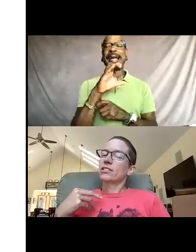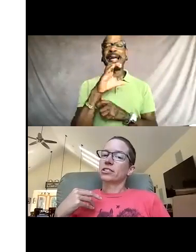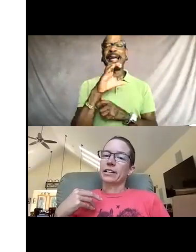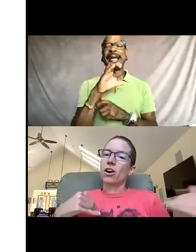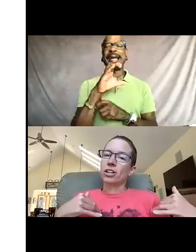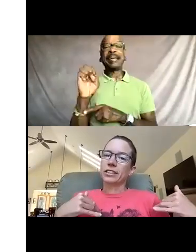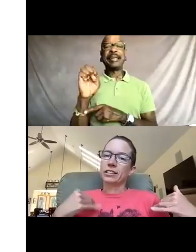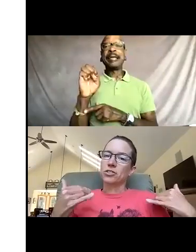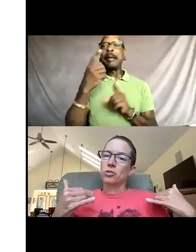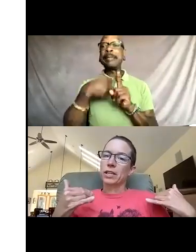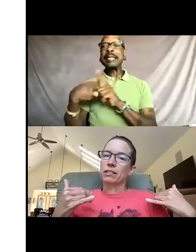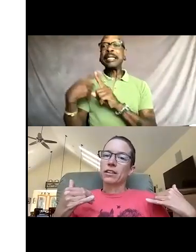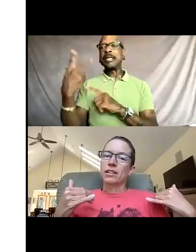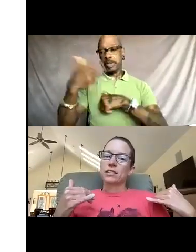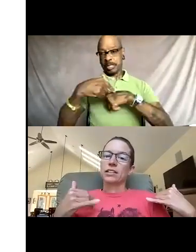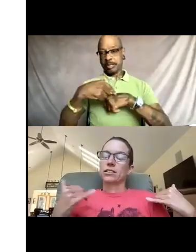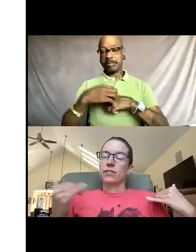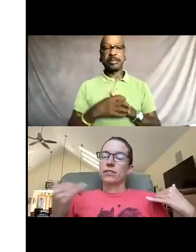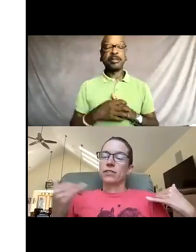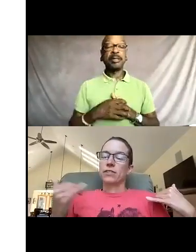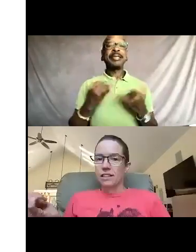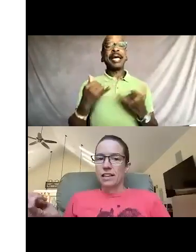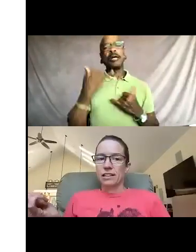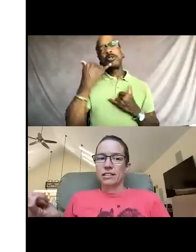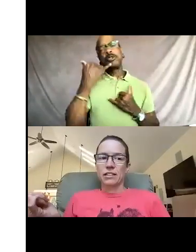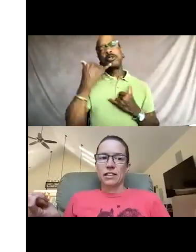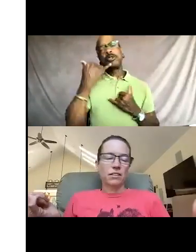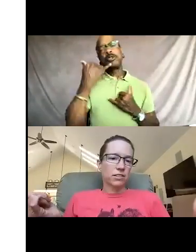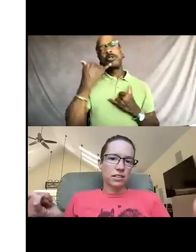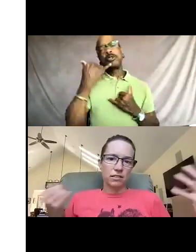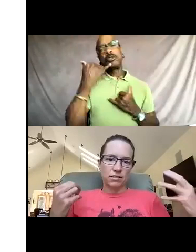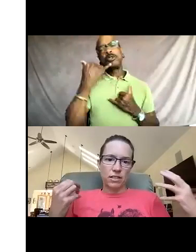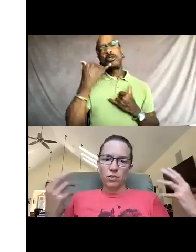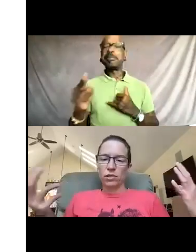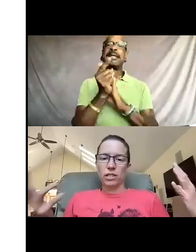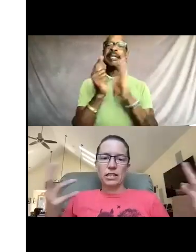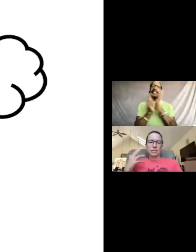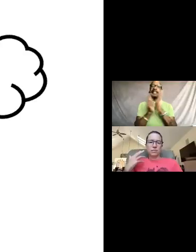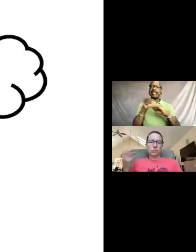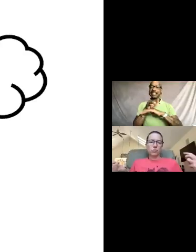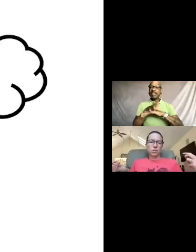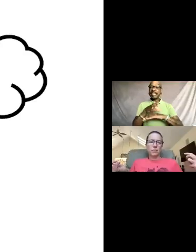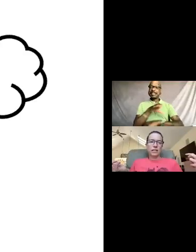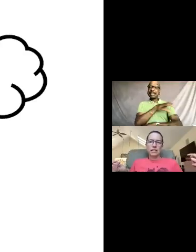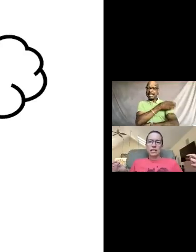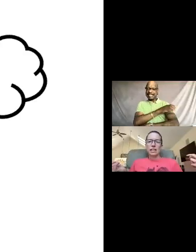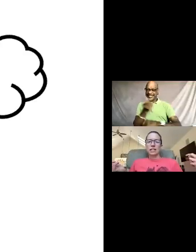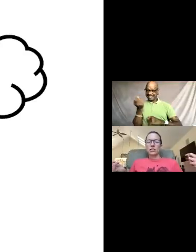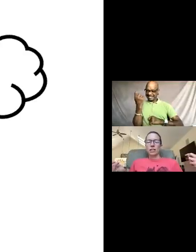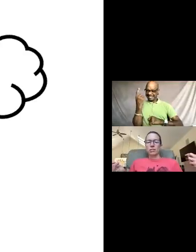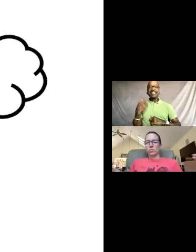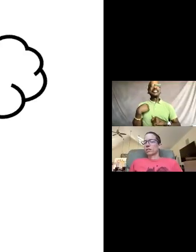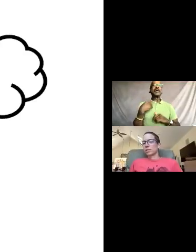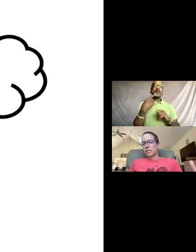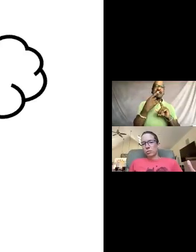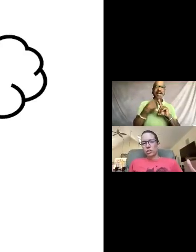it's currently a call-in, Zoom-in legal advice clinic. And every month we're getting several groups coming in and talking